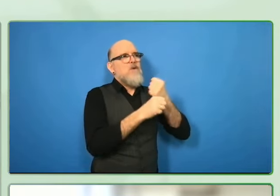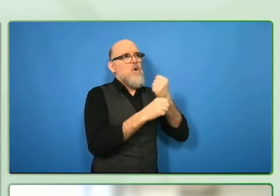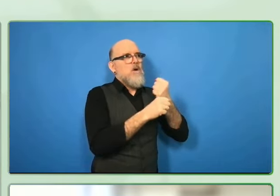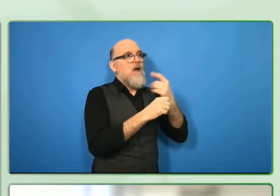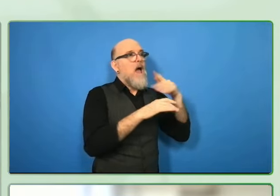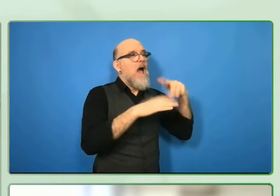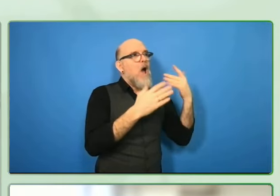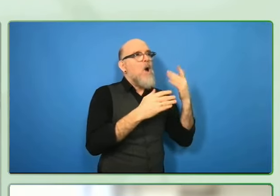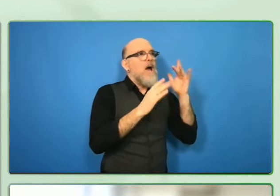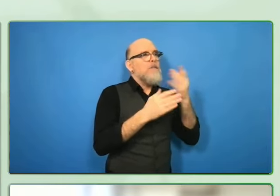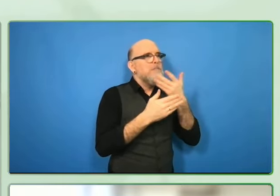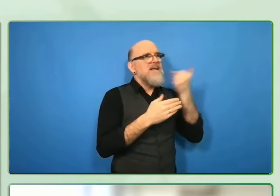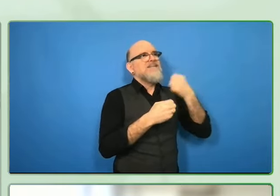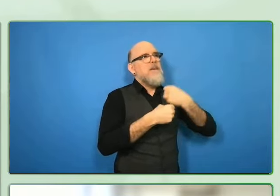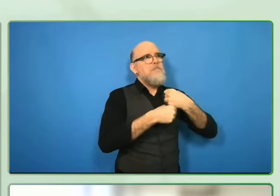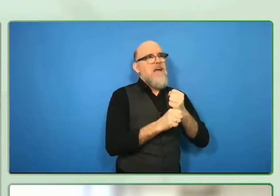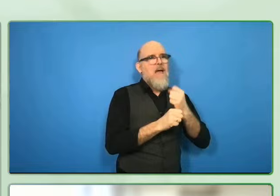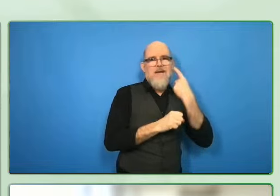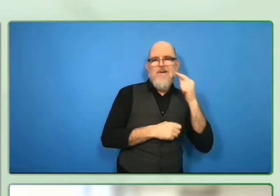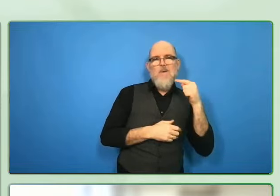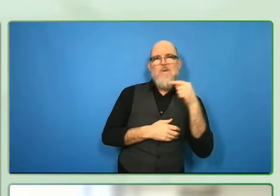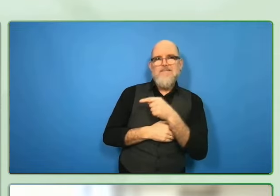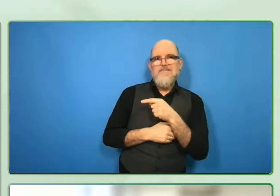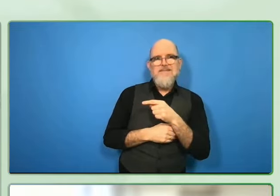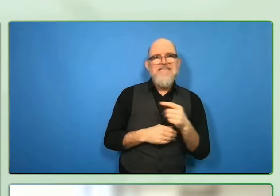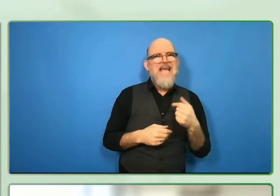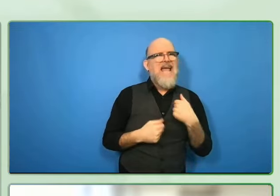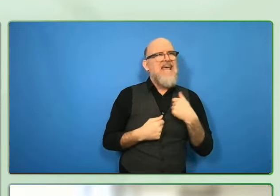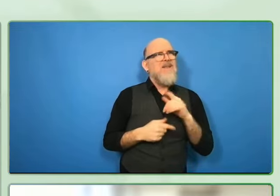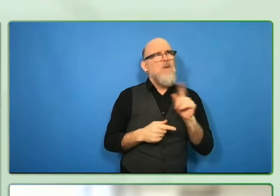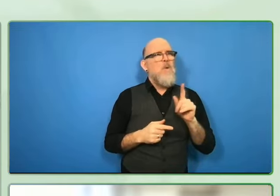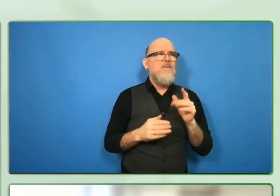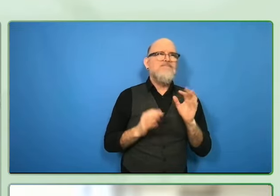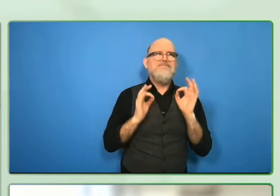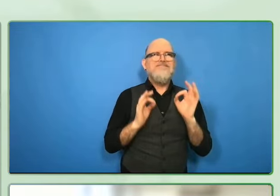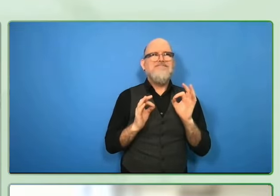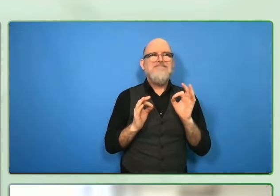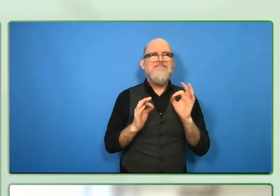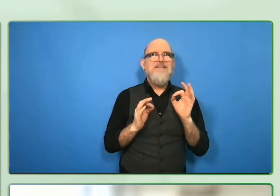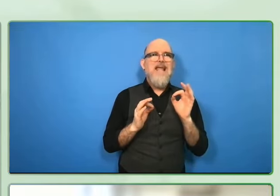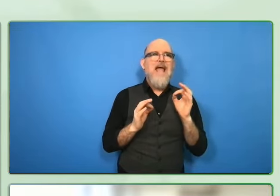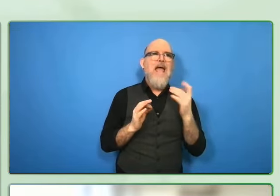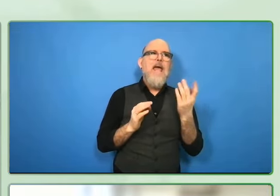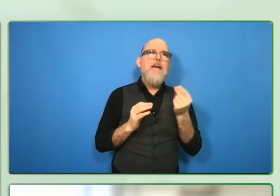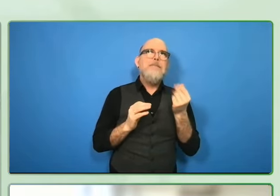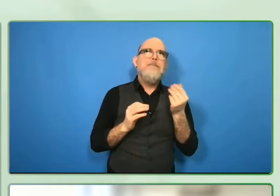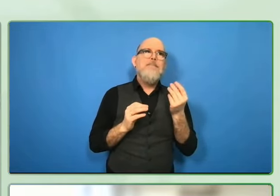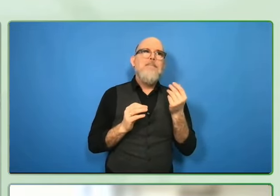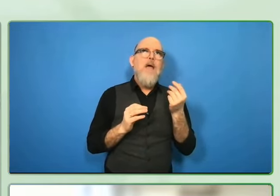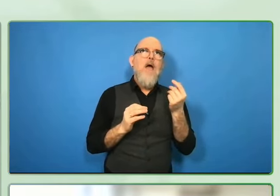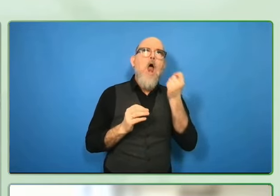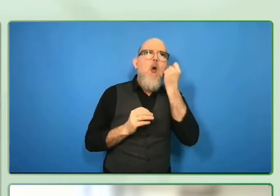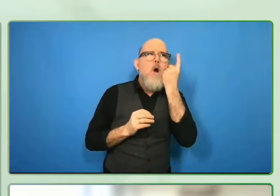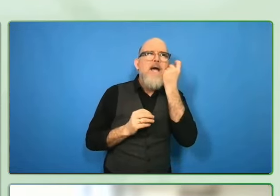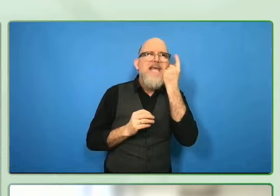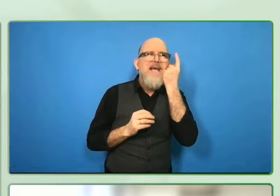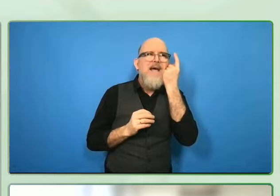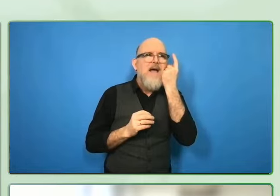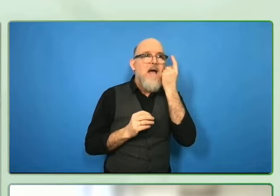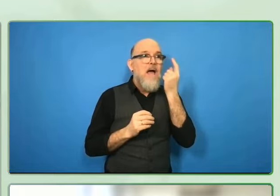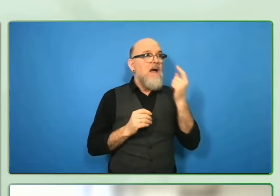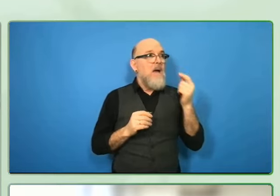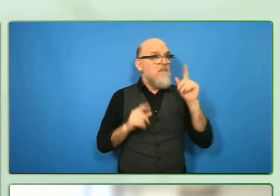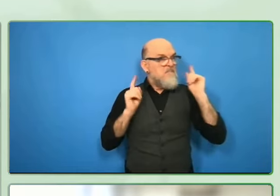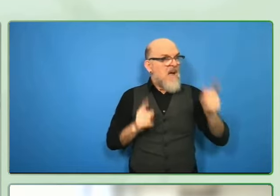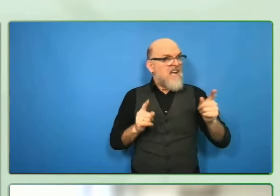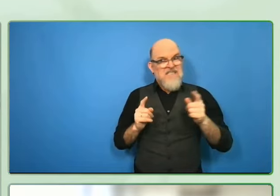any justifiable logic of asking people to prove they have a medical condition. They just simply merely have to say, I